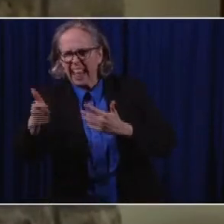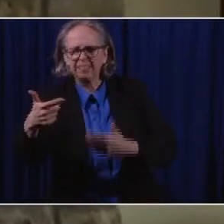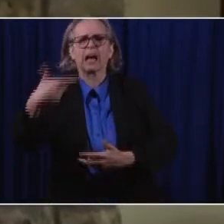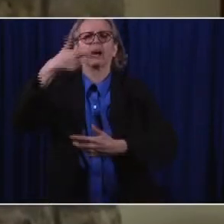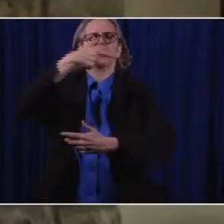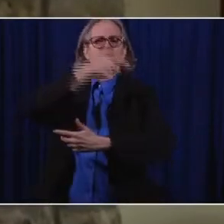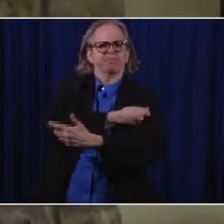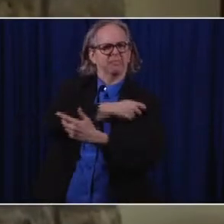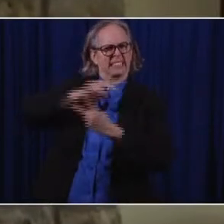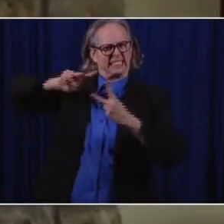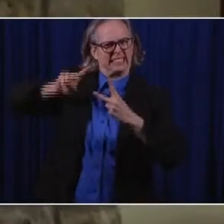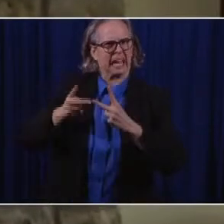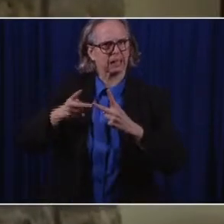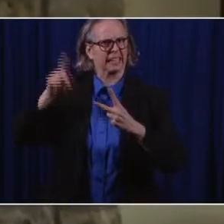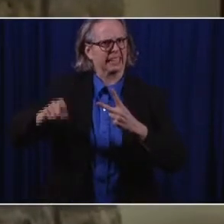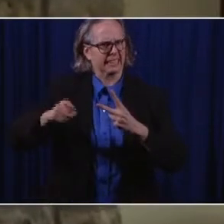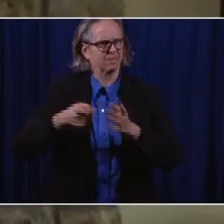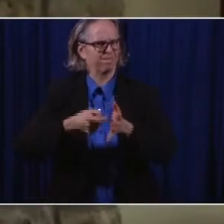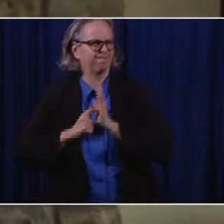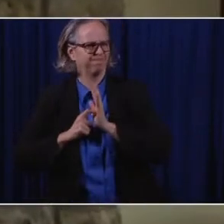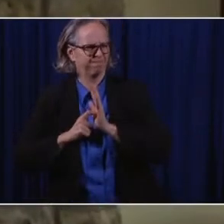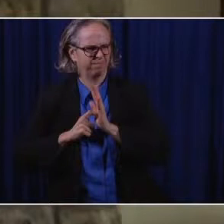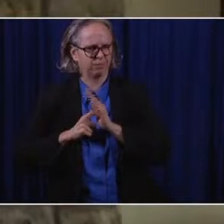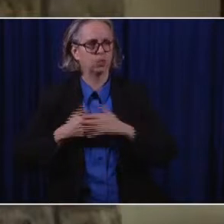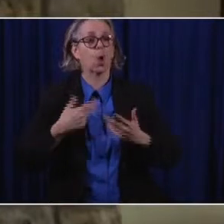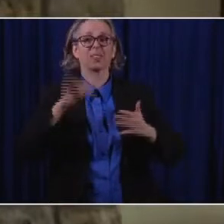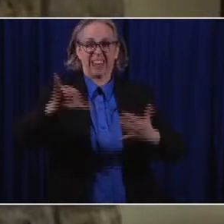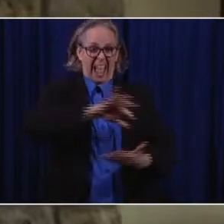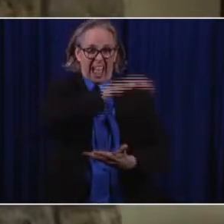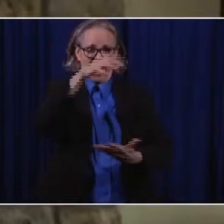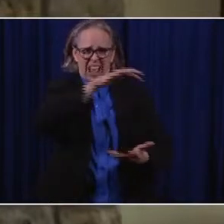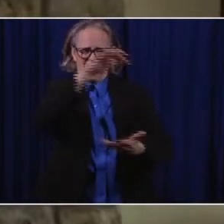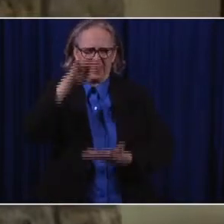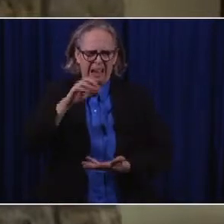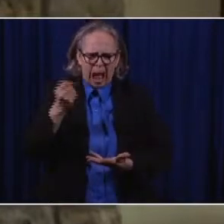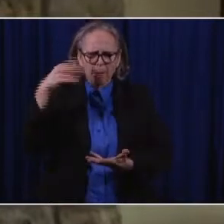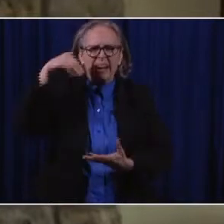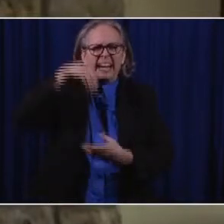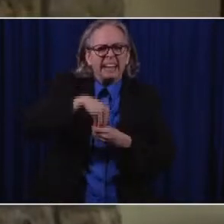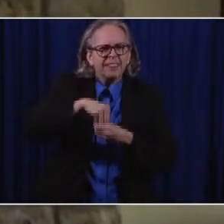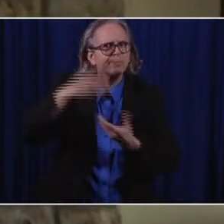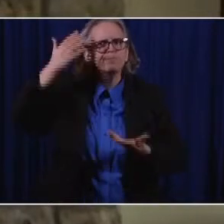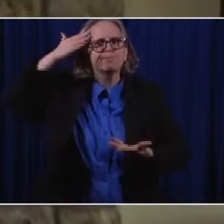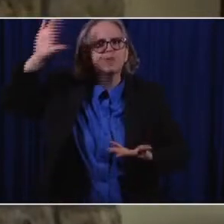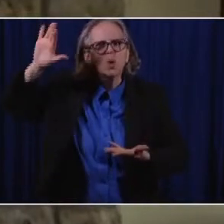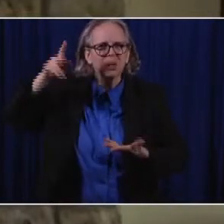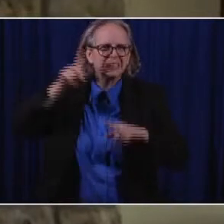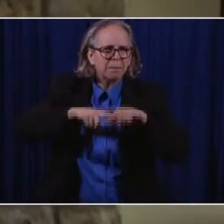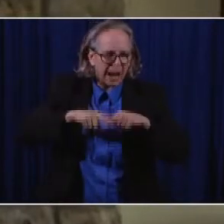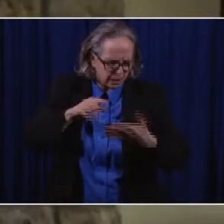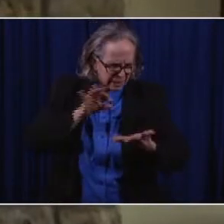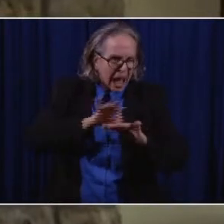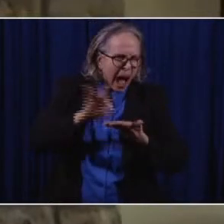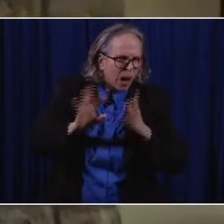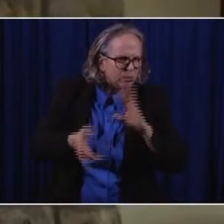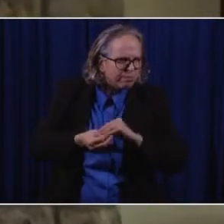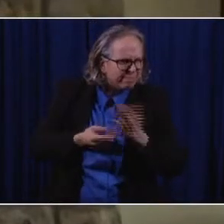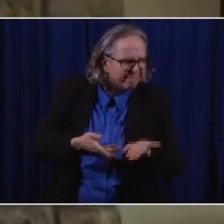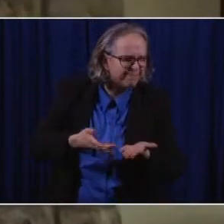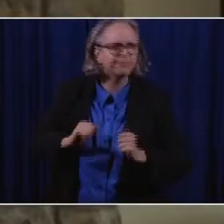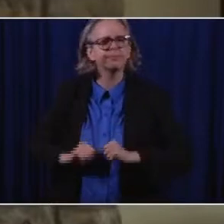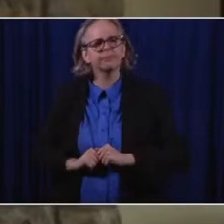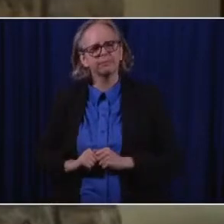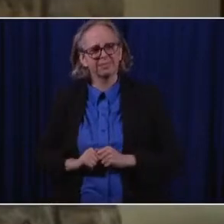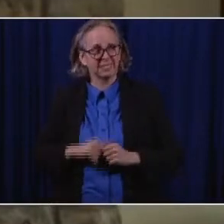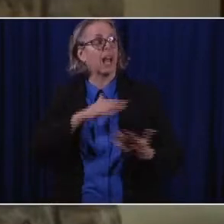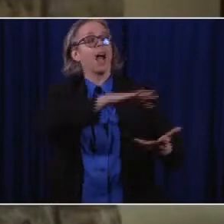So we don't have the exact numbers yet, but we're told that this is, once it starts coming, they